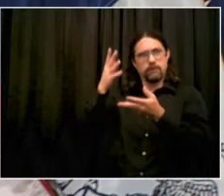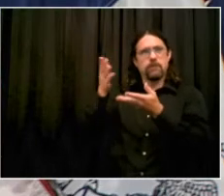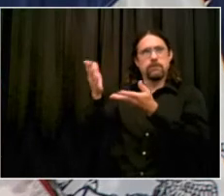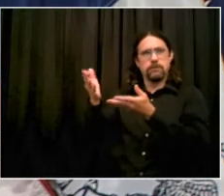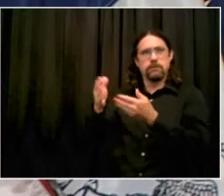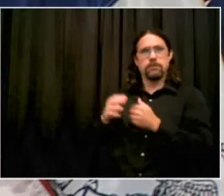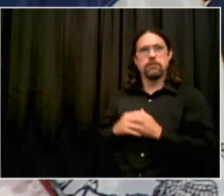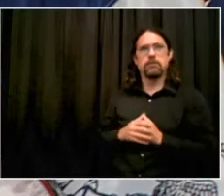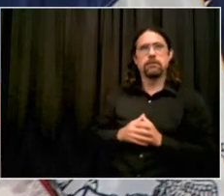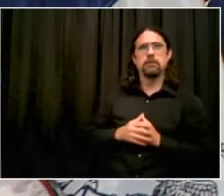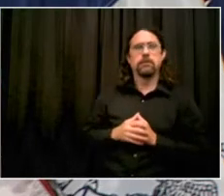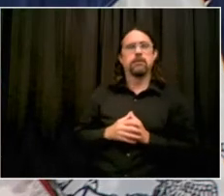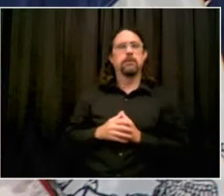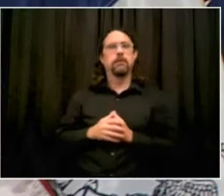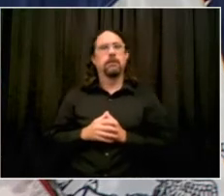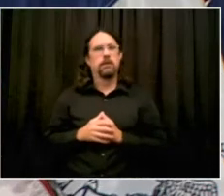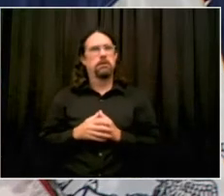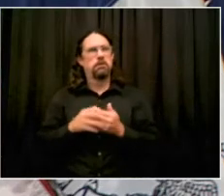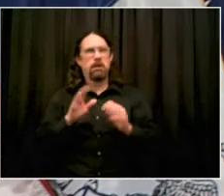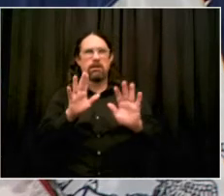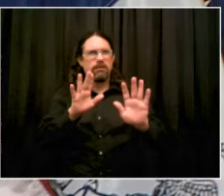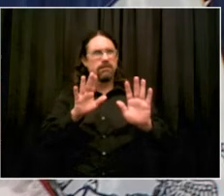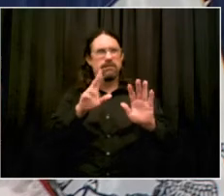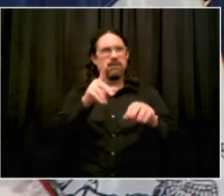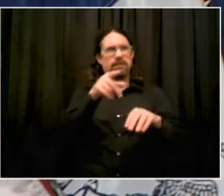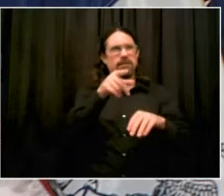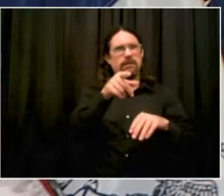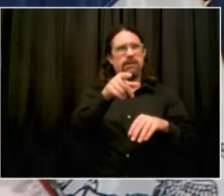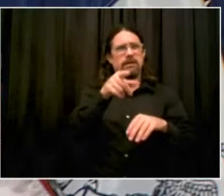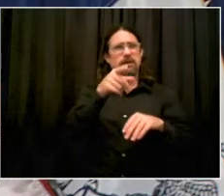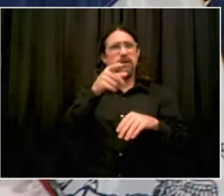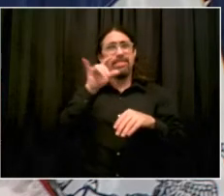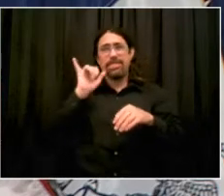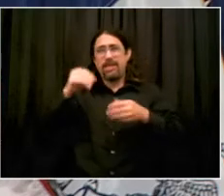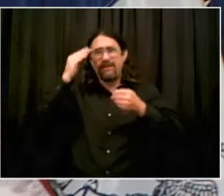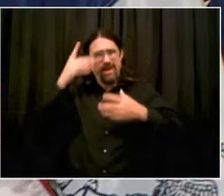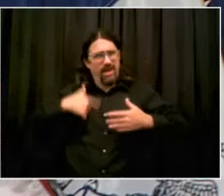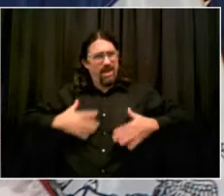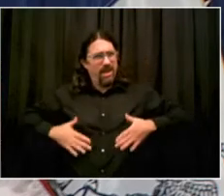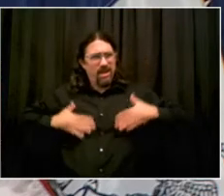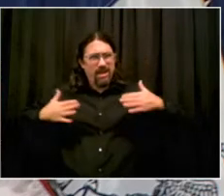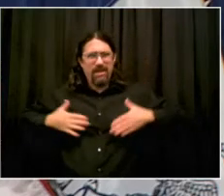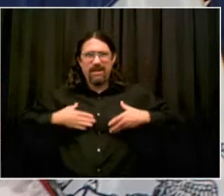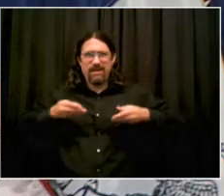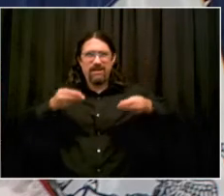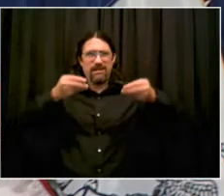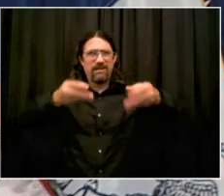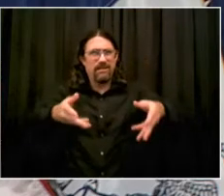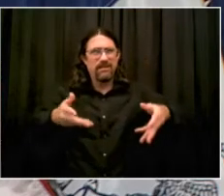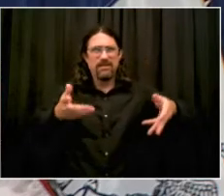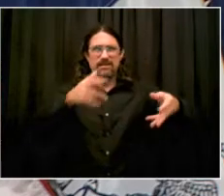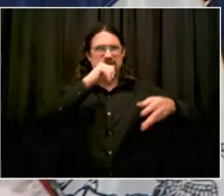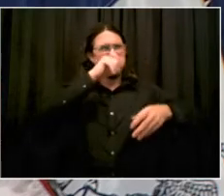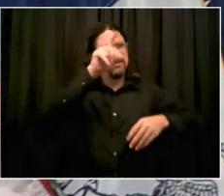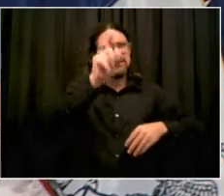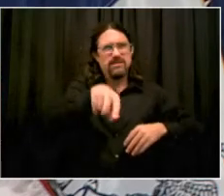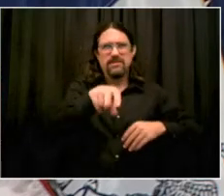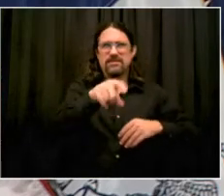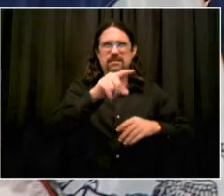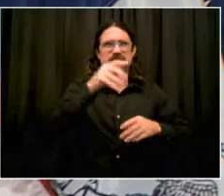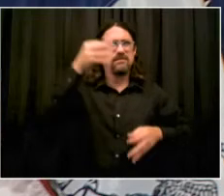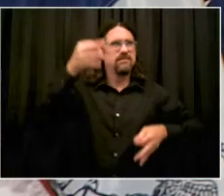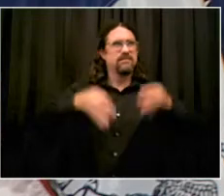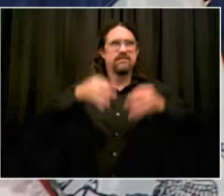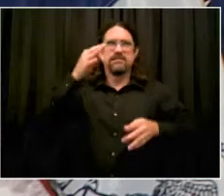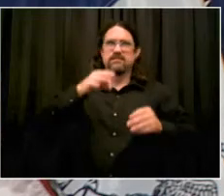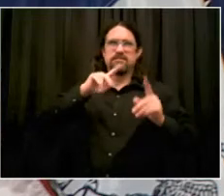of trying to understand exactly what happened with attendance, we know it was a very difficult circumstance, having to go to all remote and deal with the reality